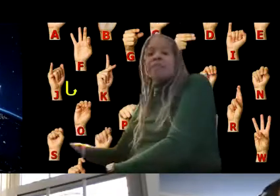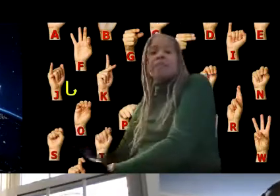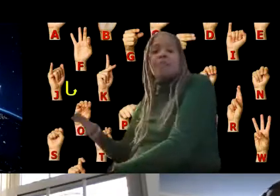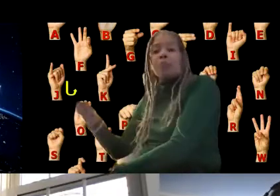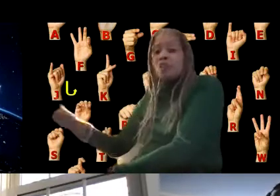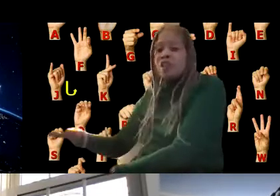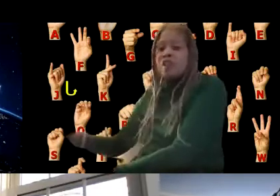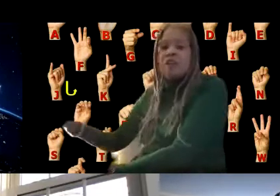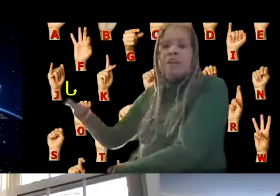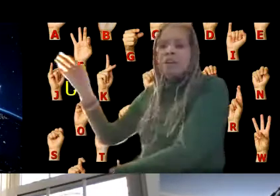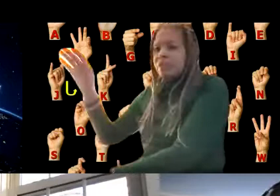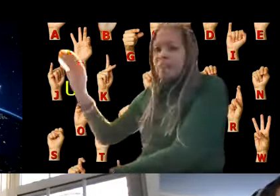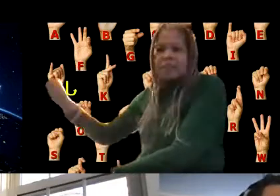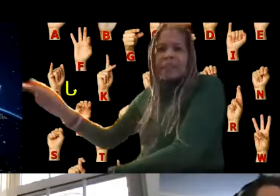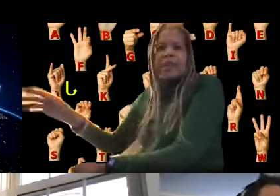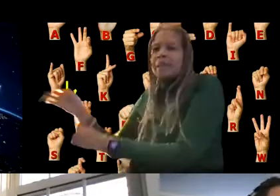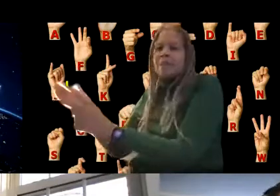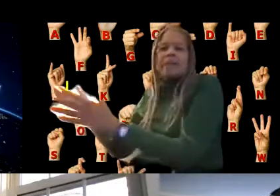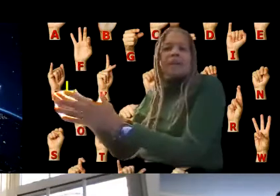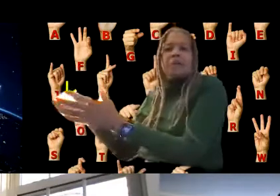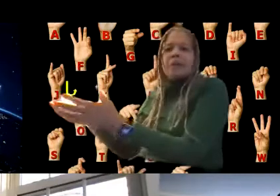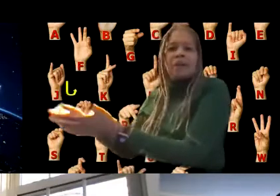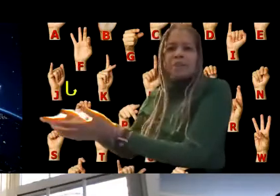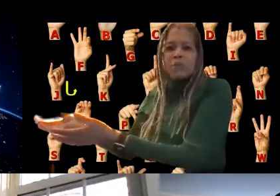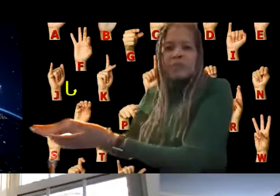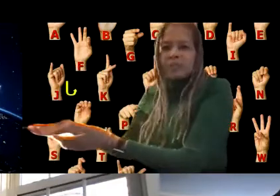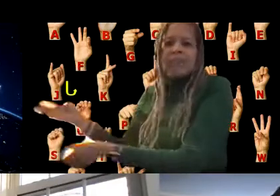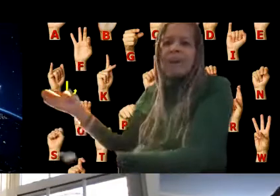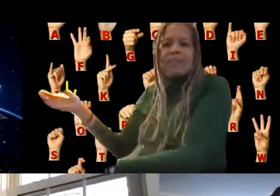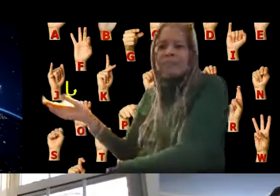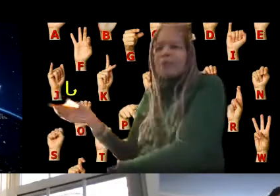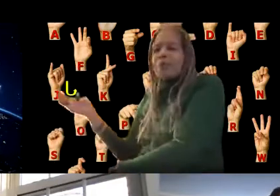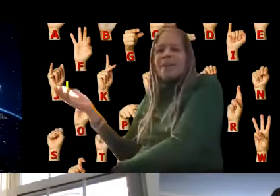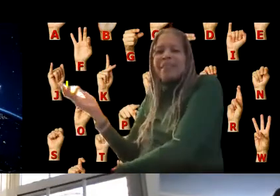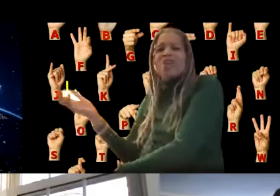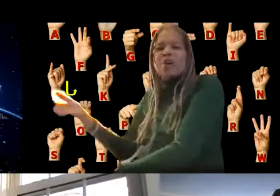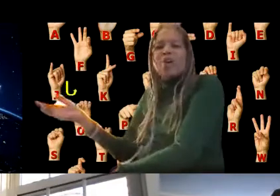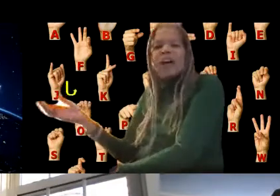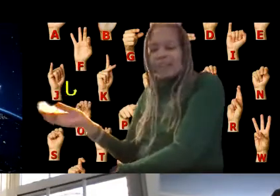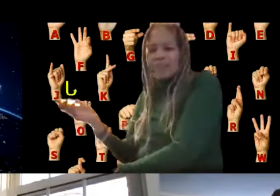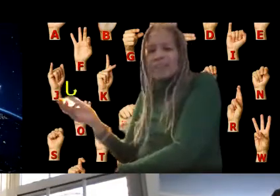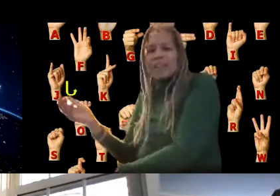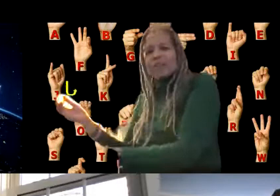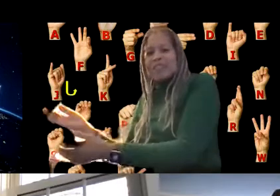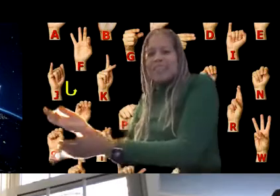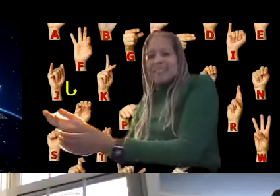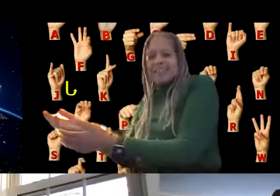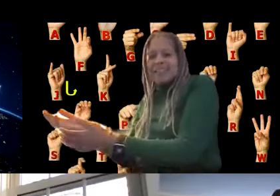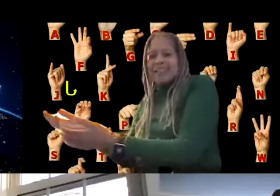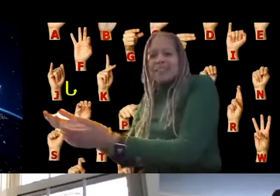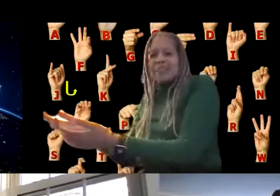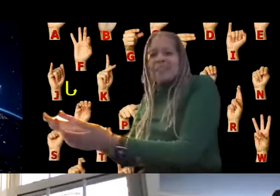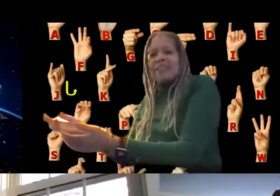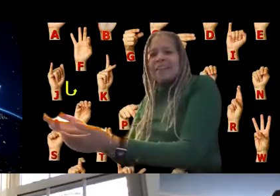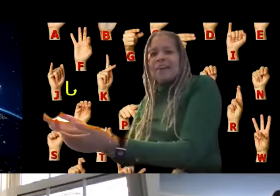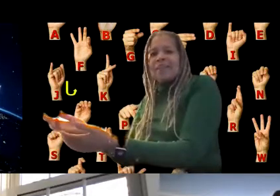from Ireland, Portugal, London. I'm like, okay, where are all these places? You know what? So, and I'm sitting there looking at this